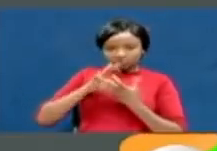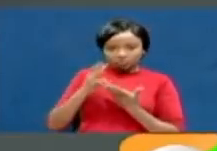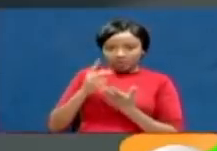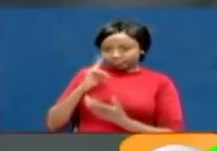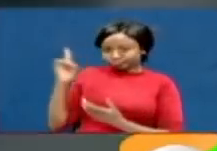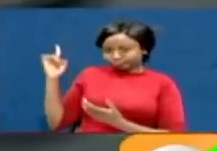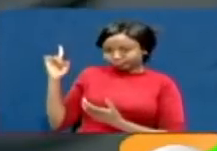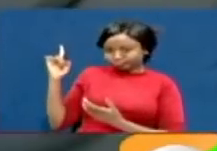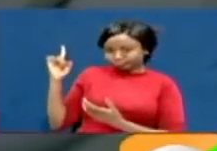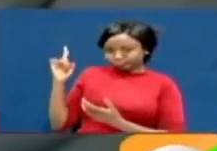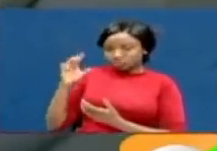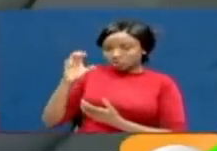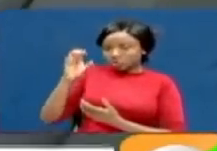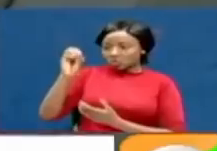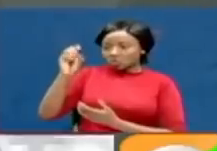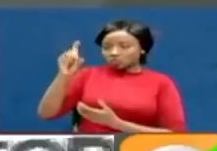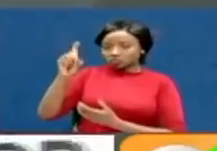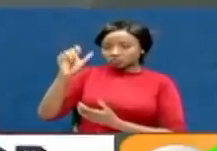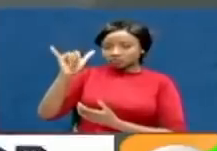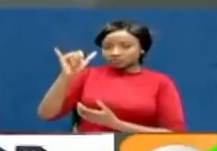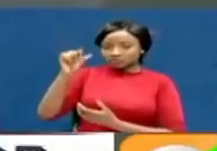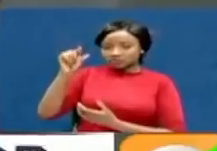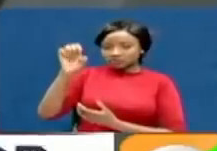here. You can see it's written here.